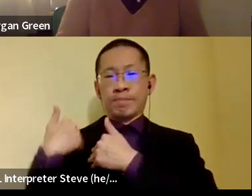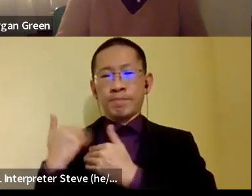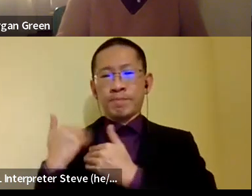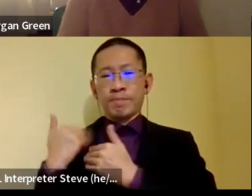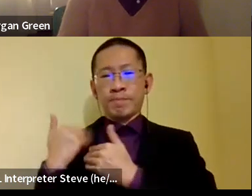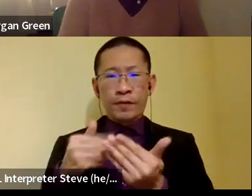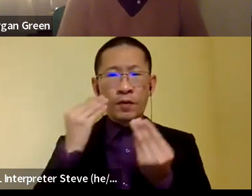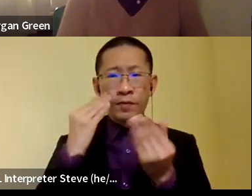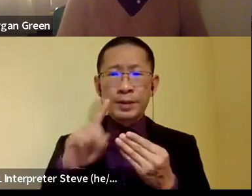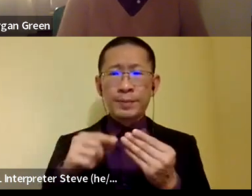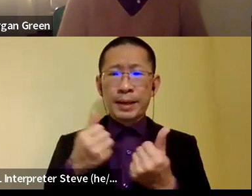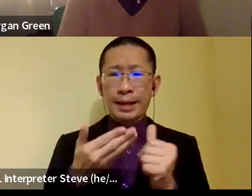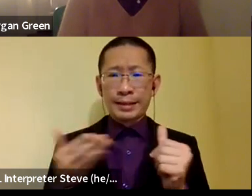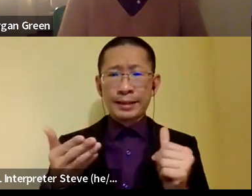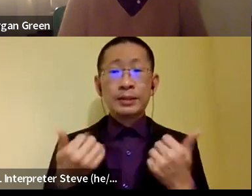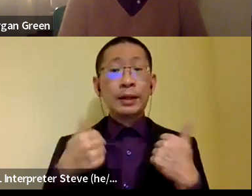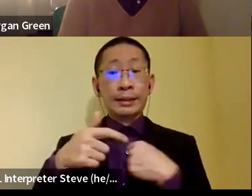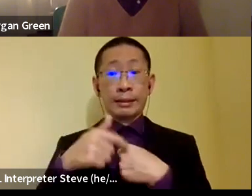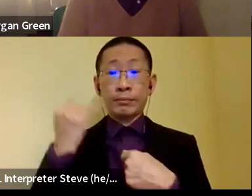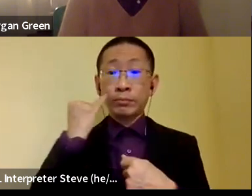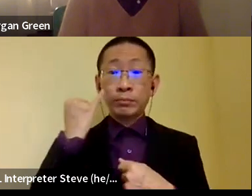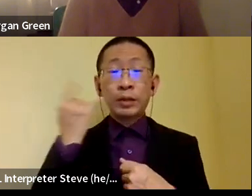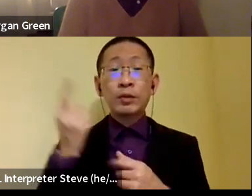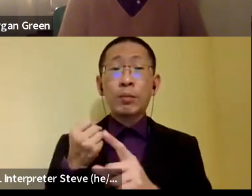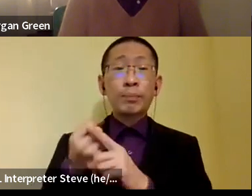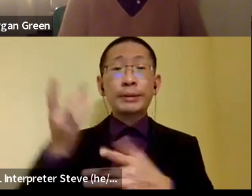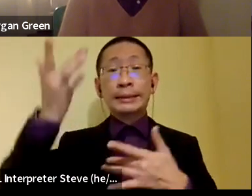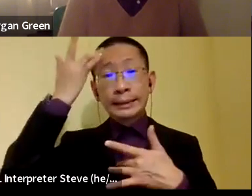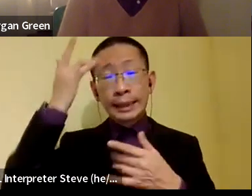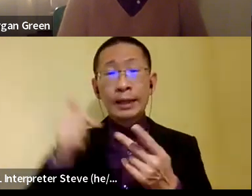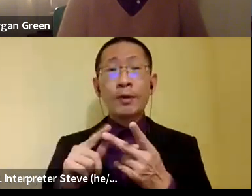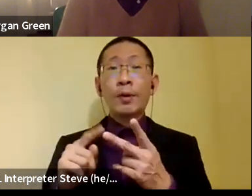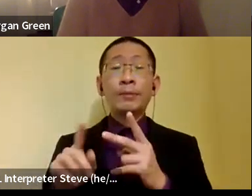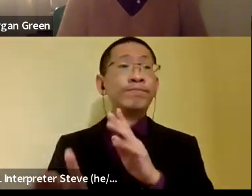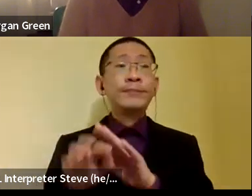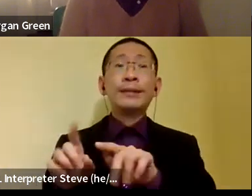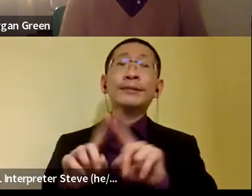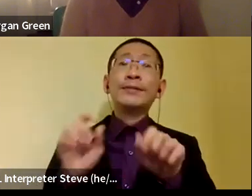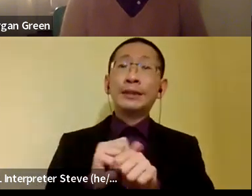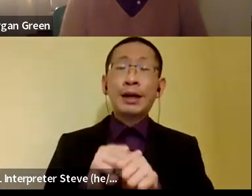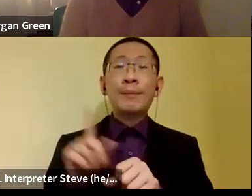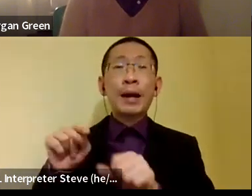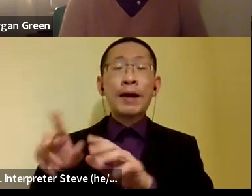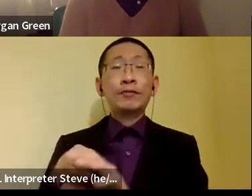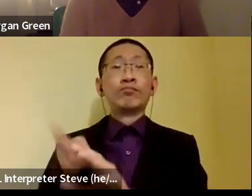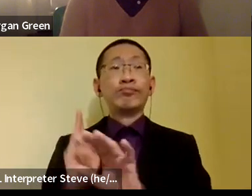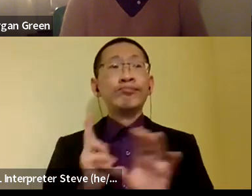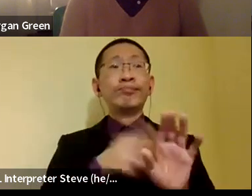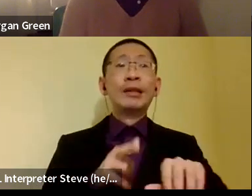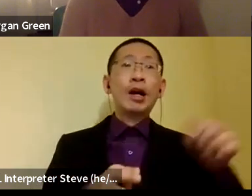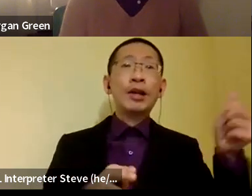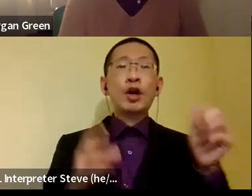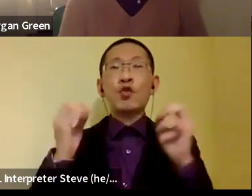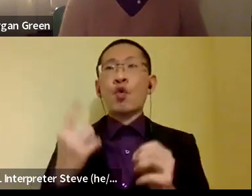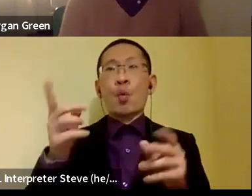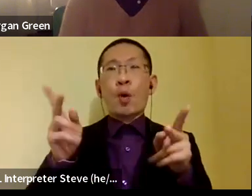information about anything. So at any point, if someone was sick, if someone got a job, if someone needed to leave, no one person is taking all